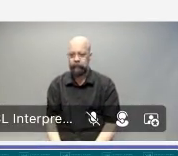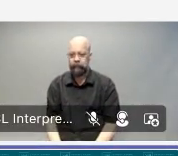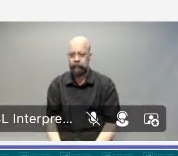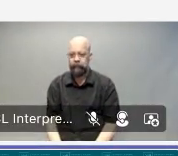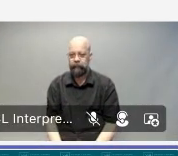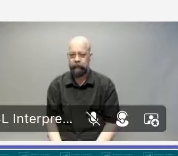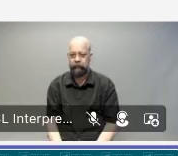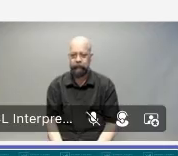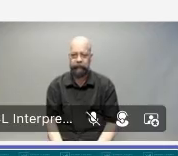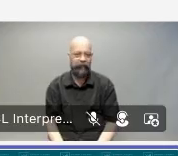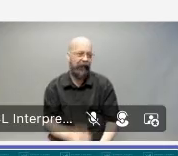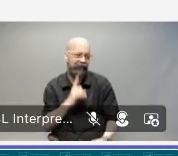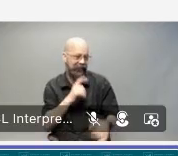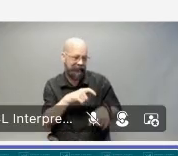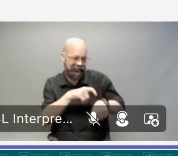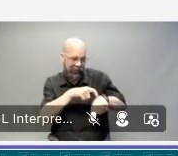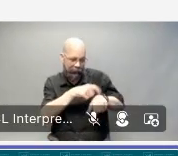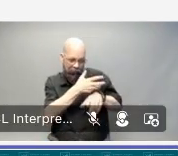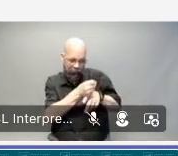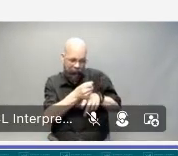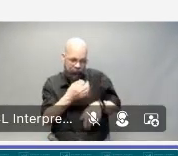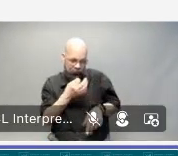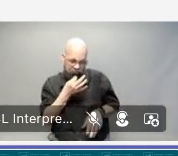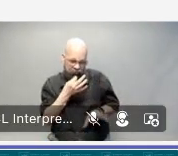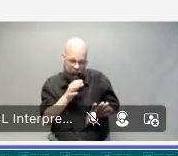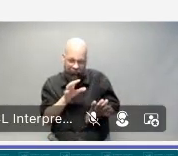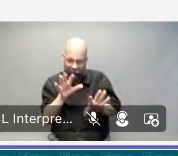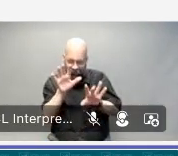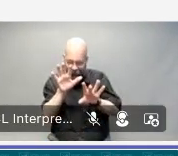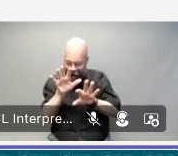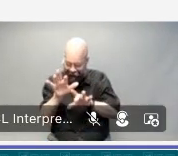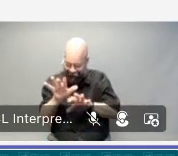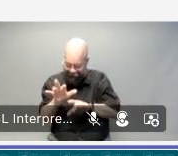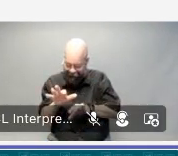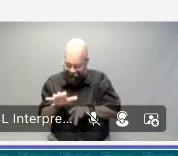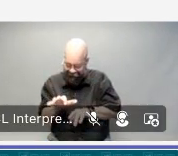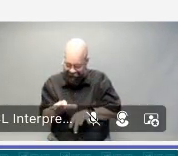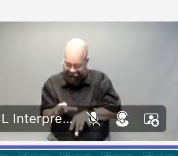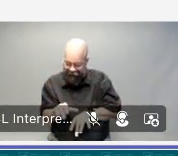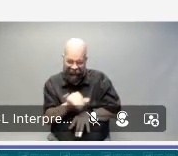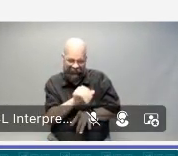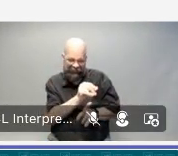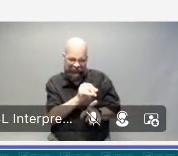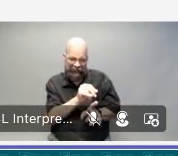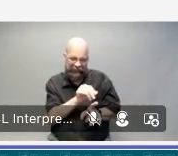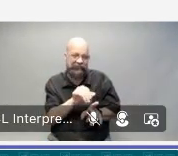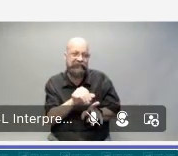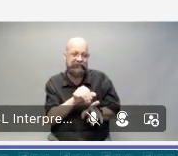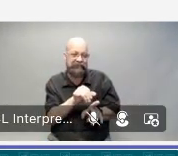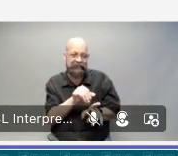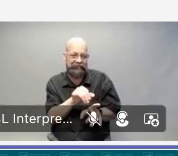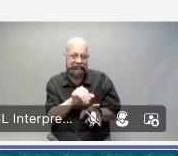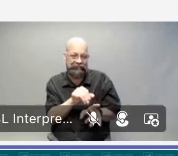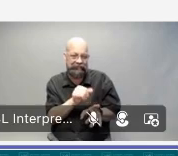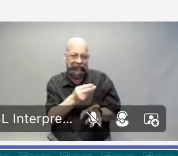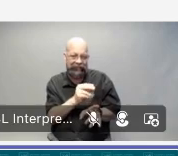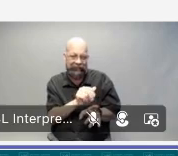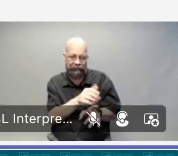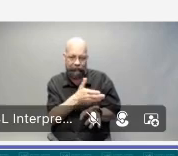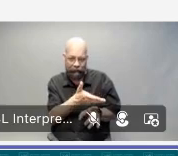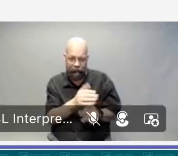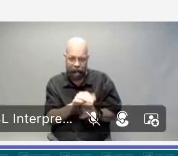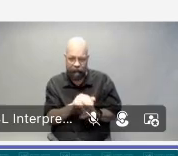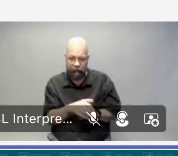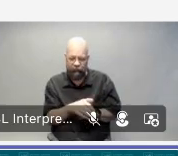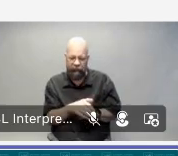We have just a couple minutes left, so let me scan a couple others. Genevieve, I'm going to have you take this one. It's from Luis. Are there any plans